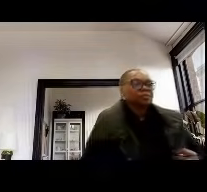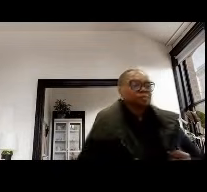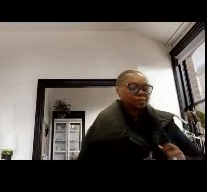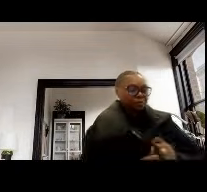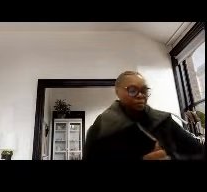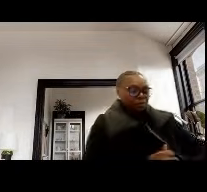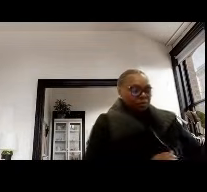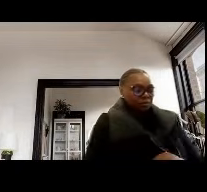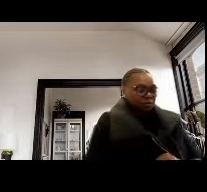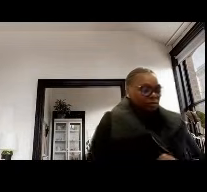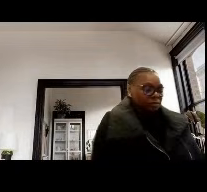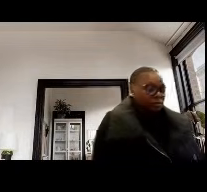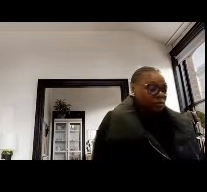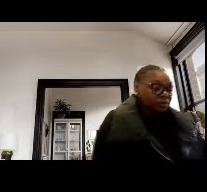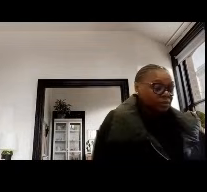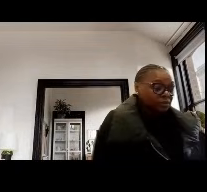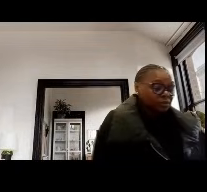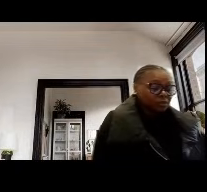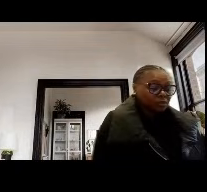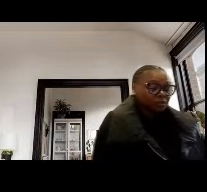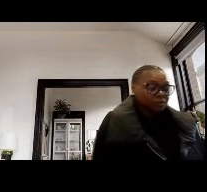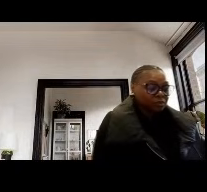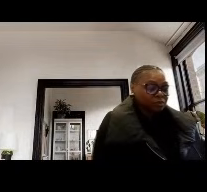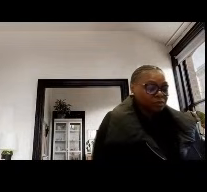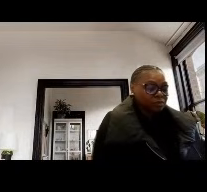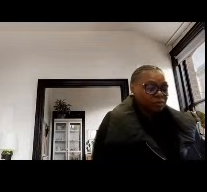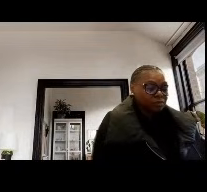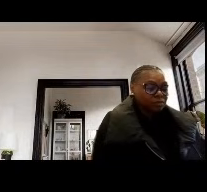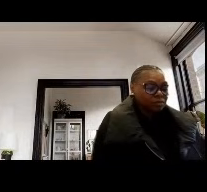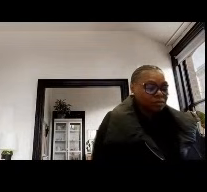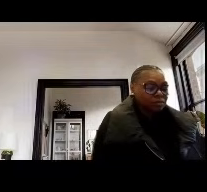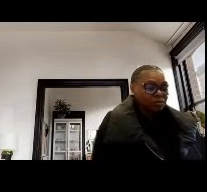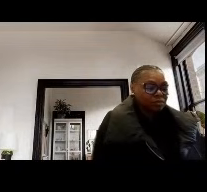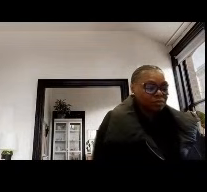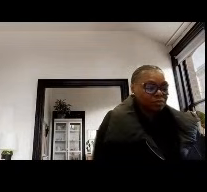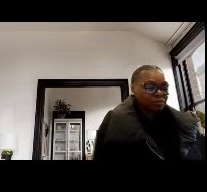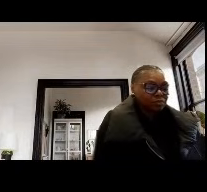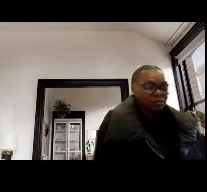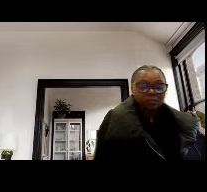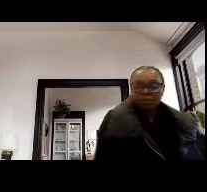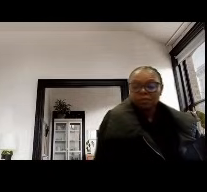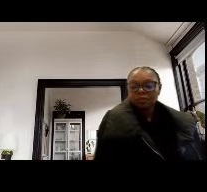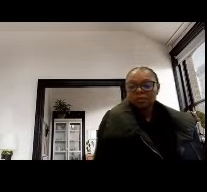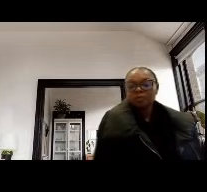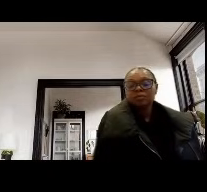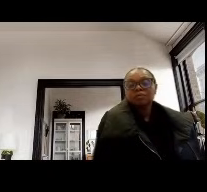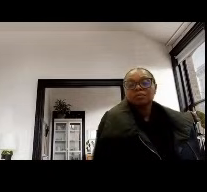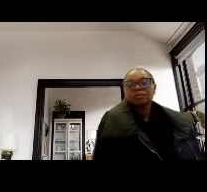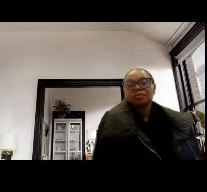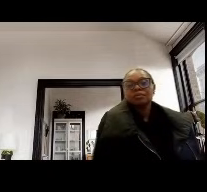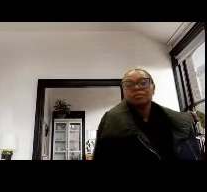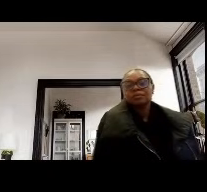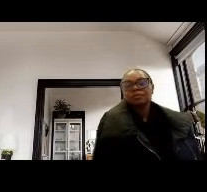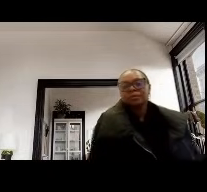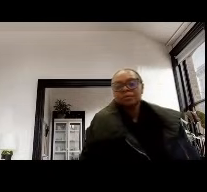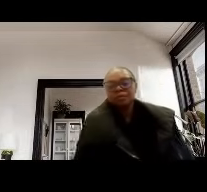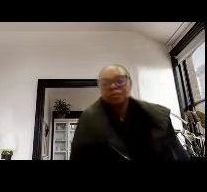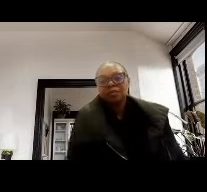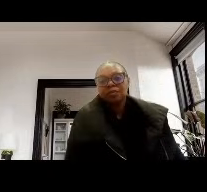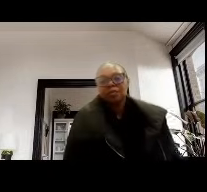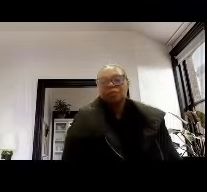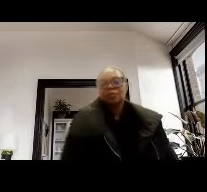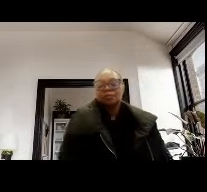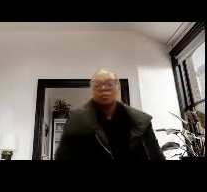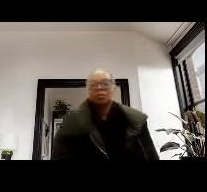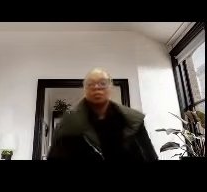Development. But if he is still tied on his meeting, then